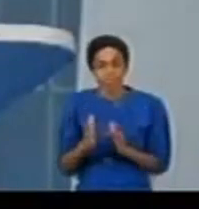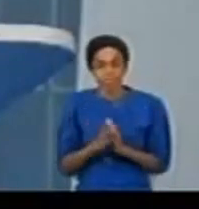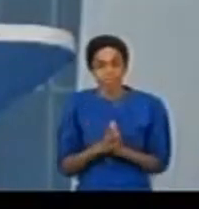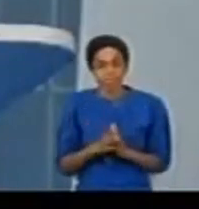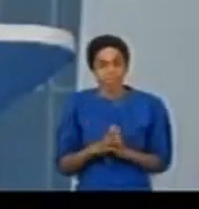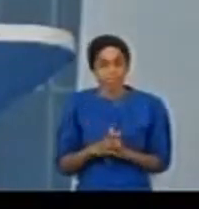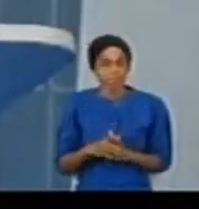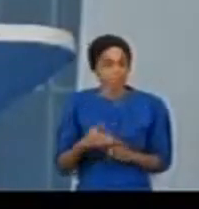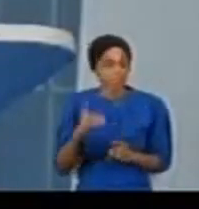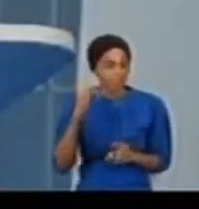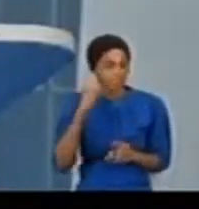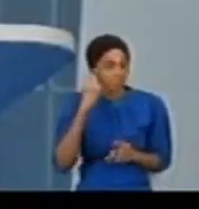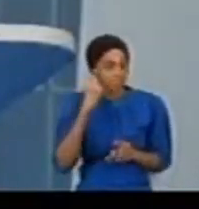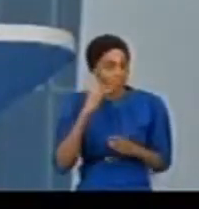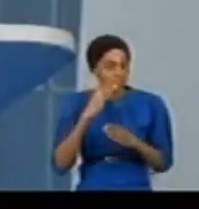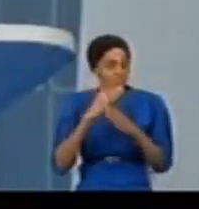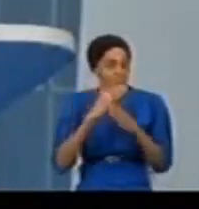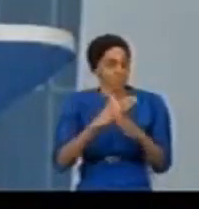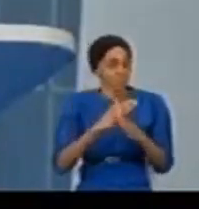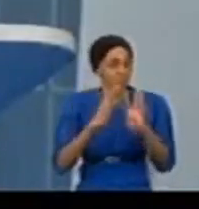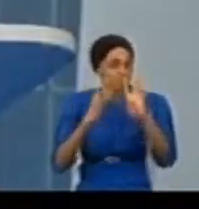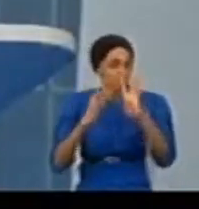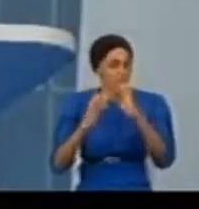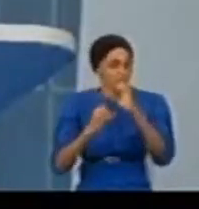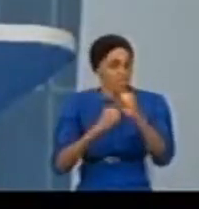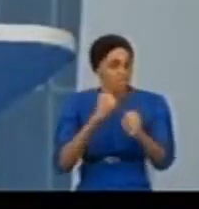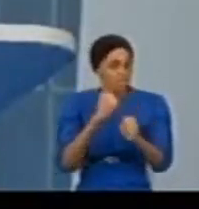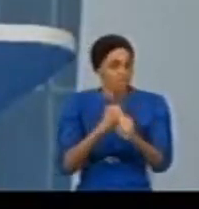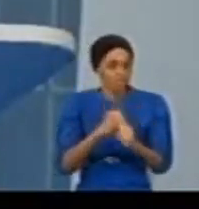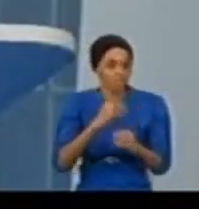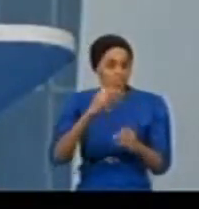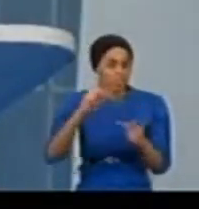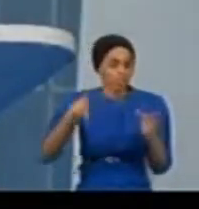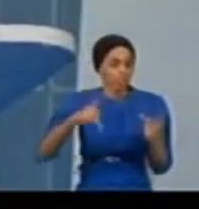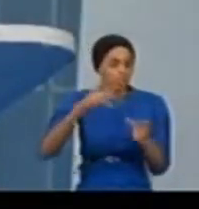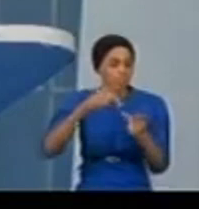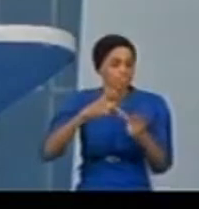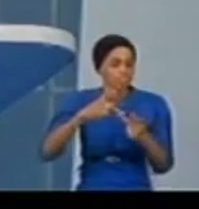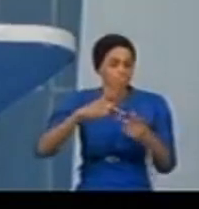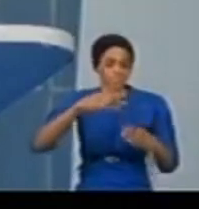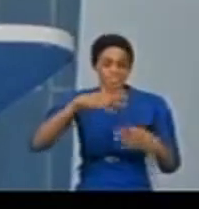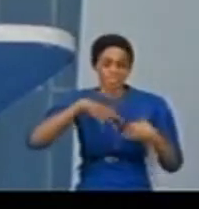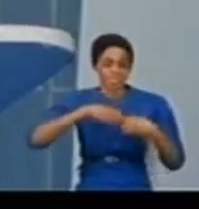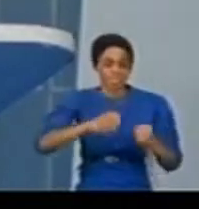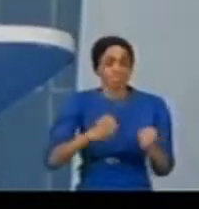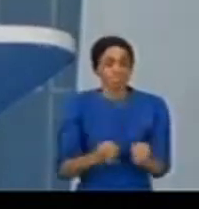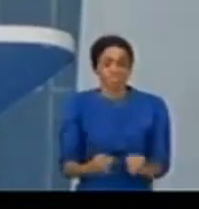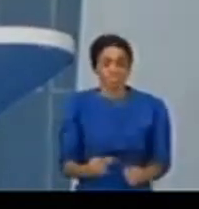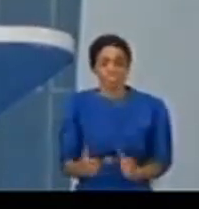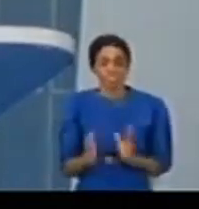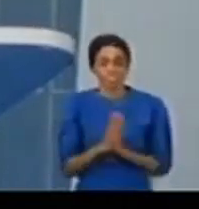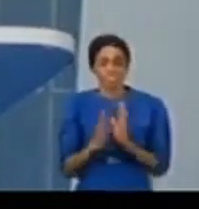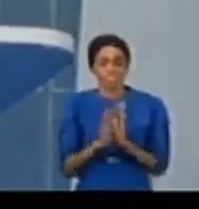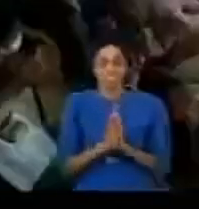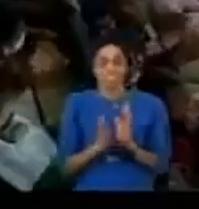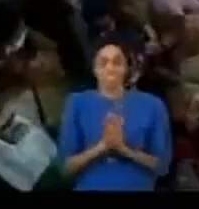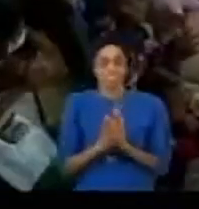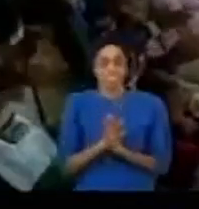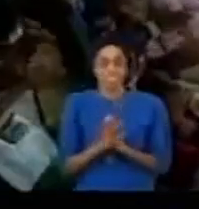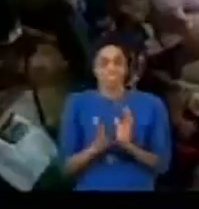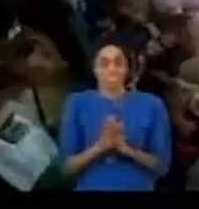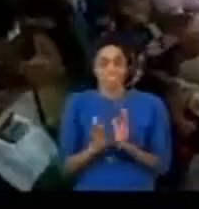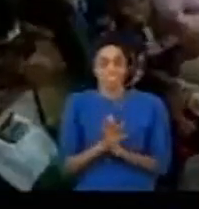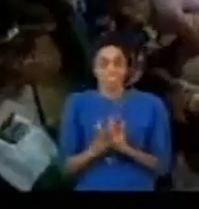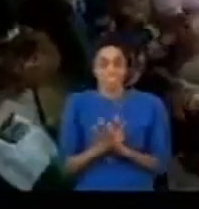Impairment of ear, perfectly healed. Is that the little you can do? I want to hear your clapping to